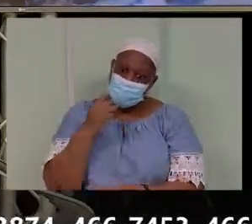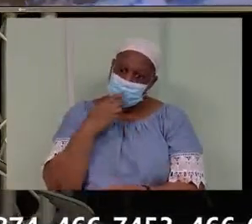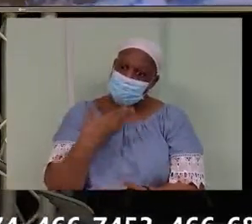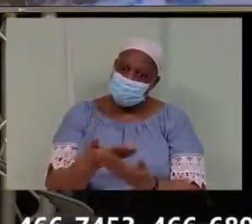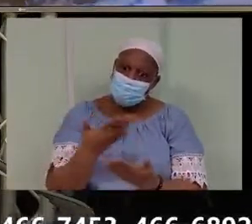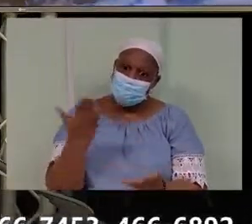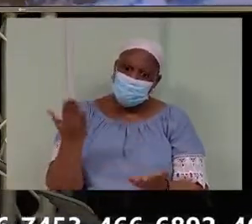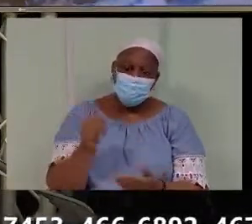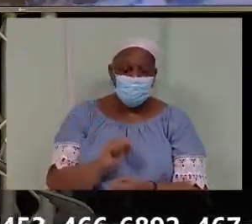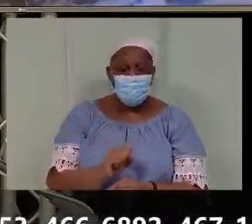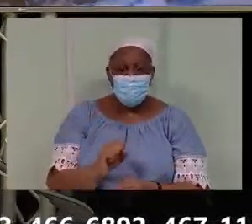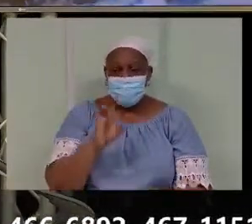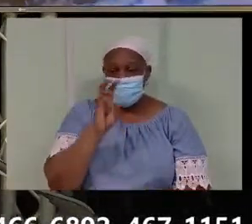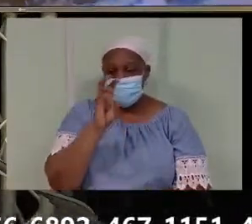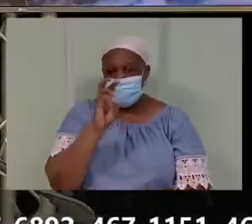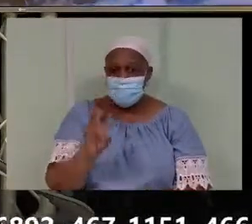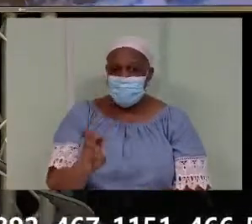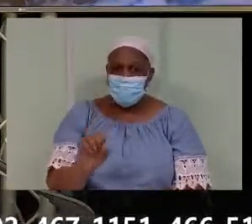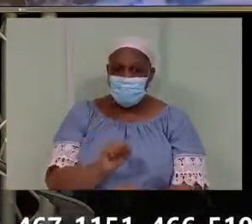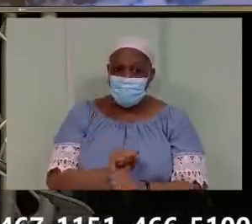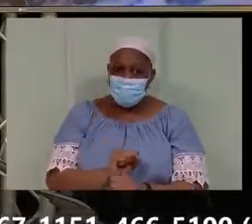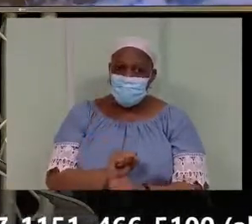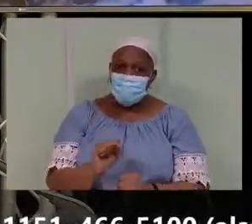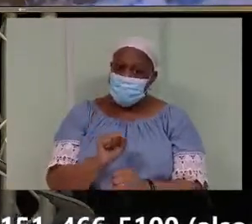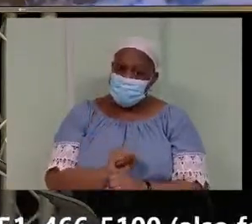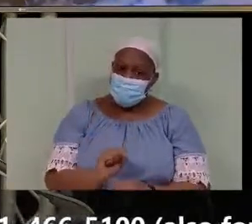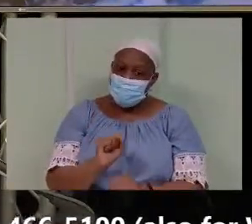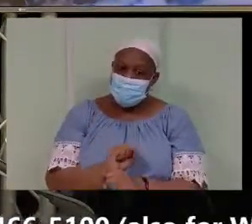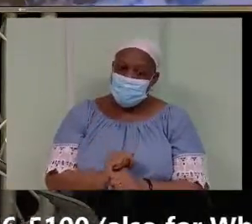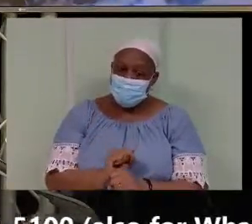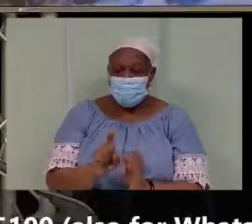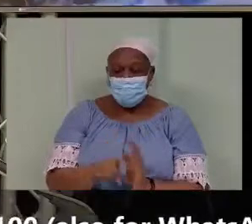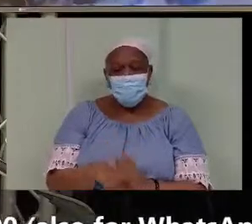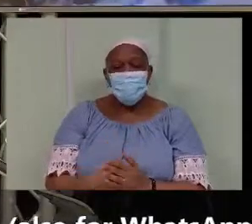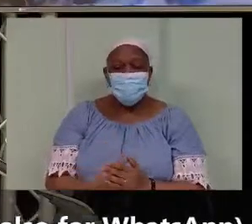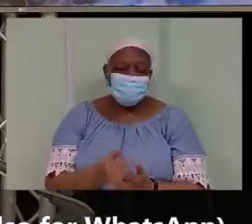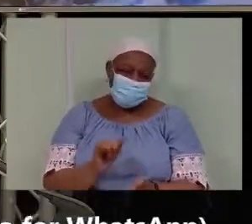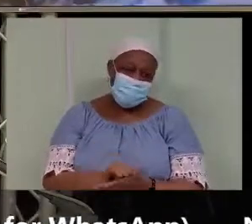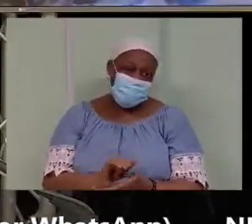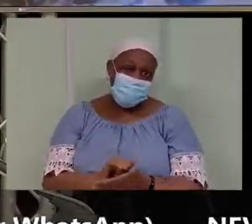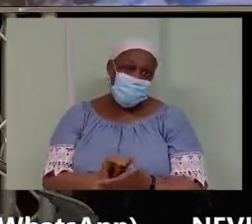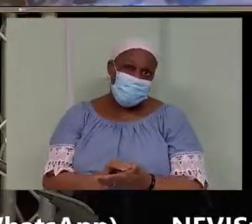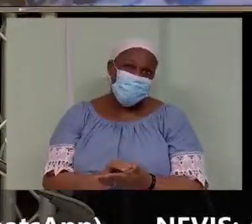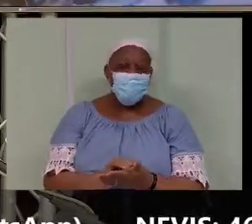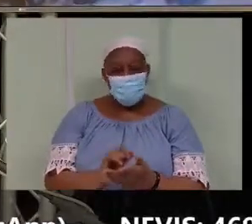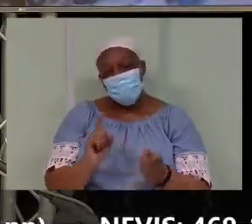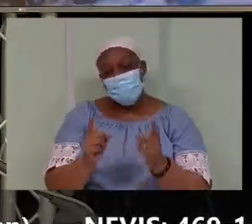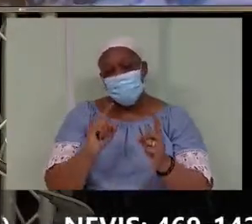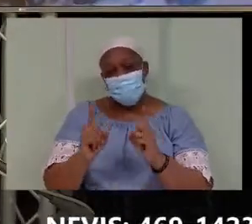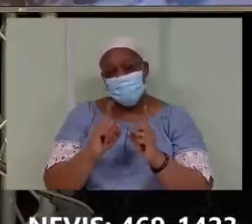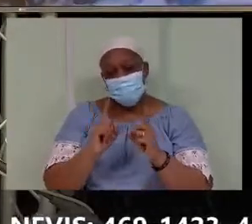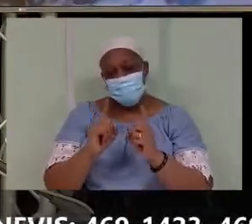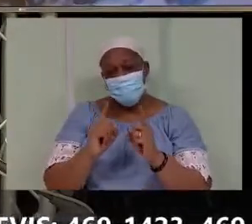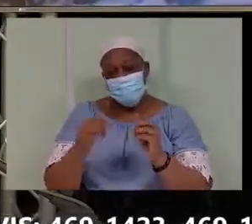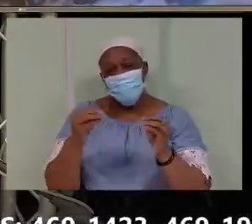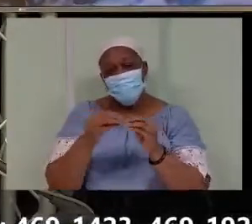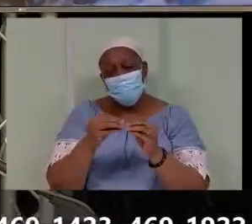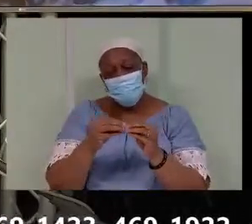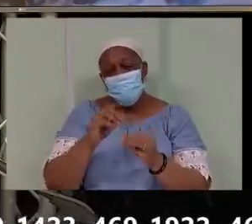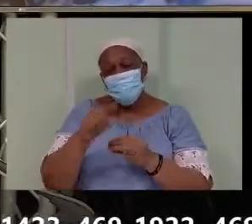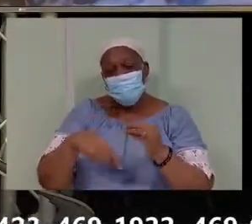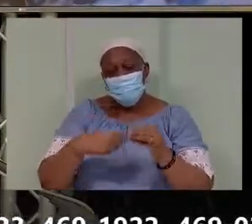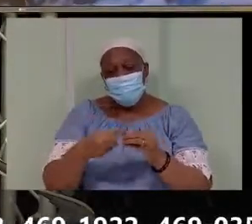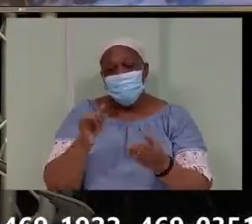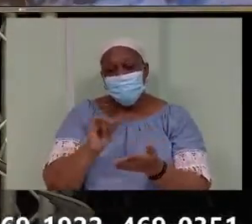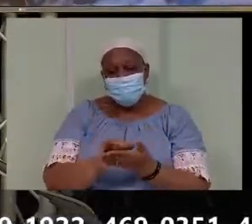of instruction. 6 hours of instruction. And so this is one of the matters that we have to discuss and see how we can best work